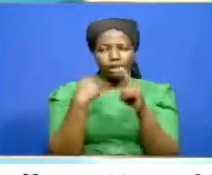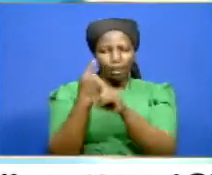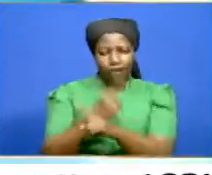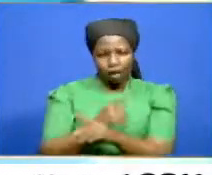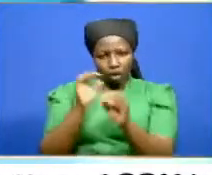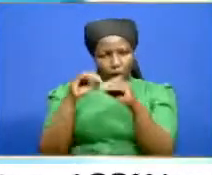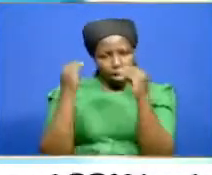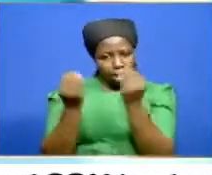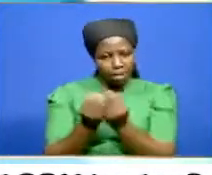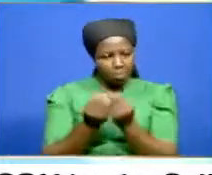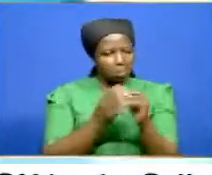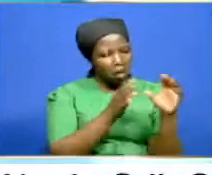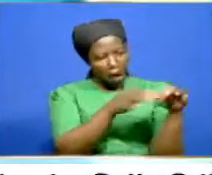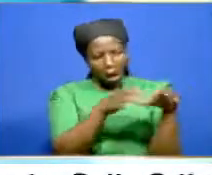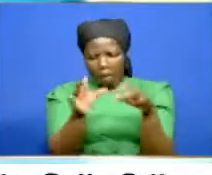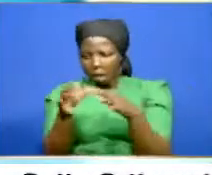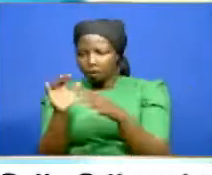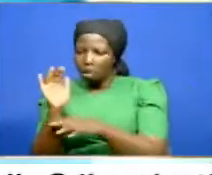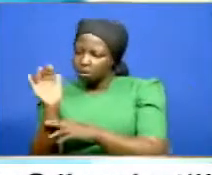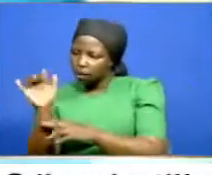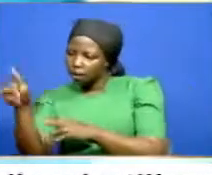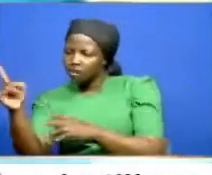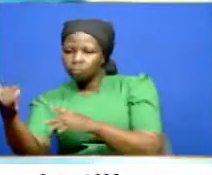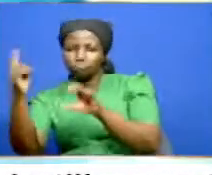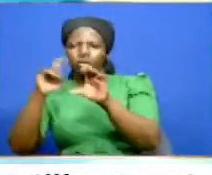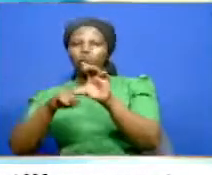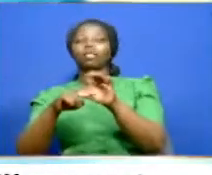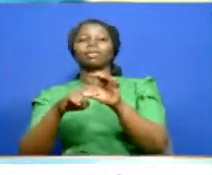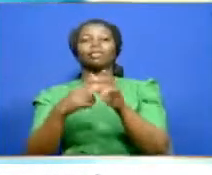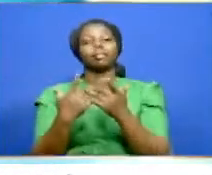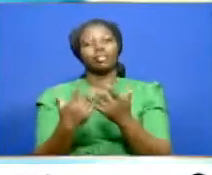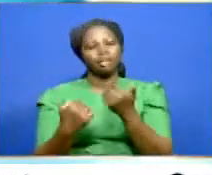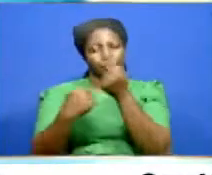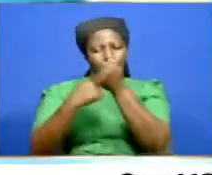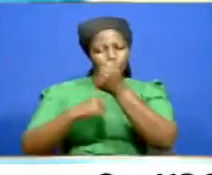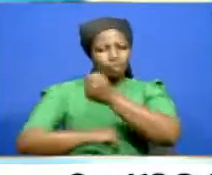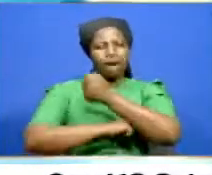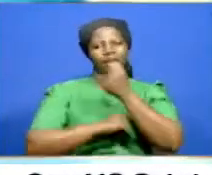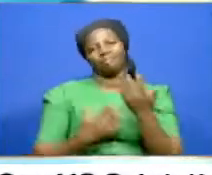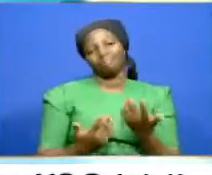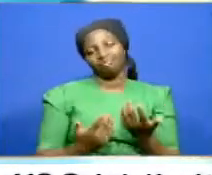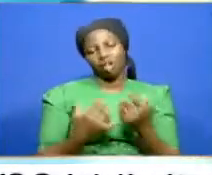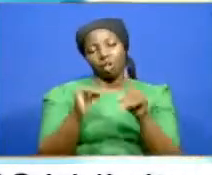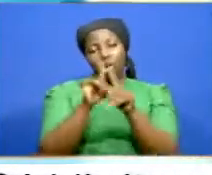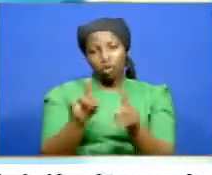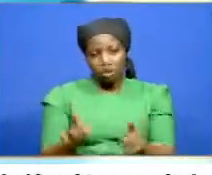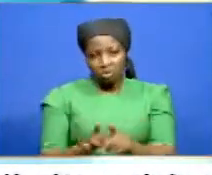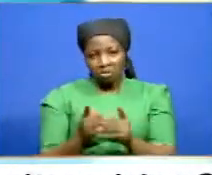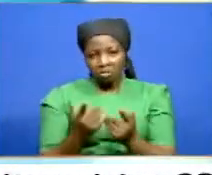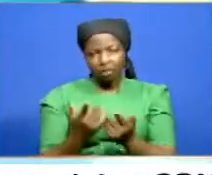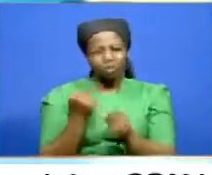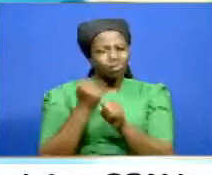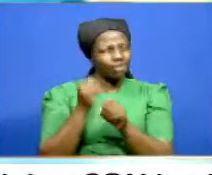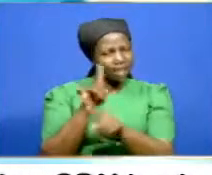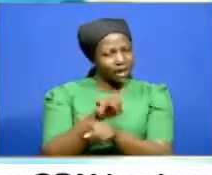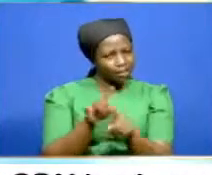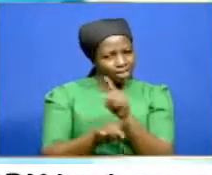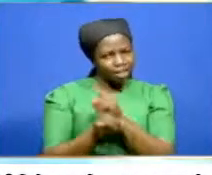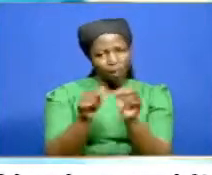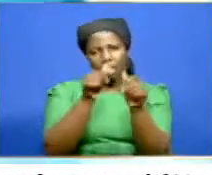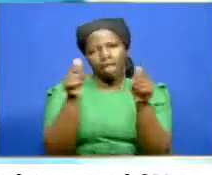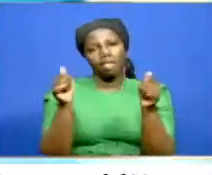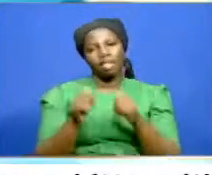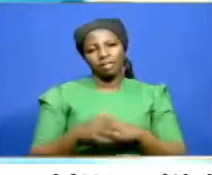organizations, companies, just trying to, you know, to ask them to come on board as, you know, share sponsors and all that, and also just, you know, doing everything right, you know. Mm-hmm.